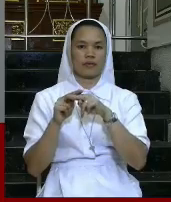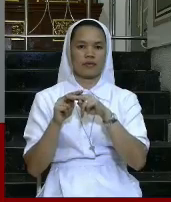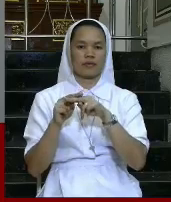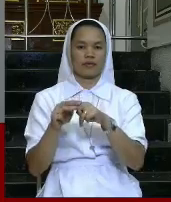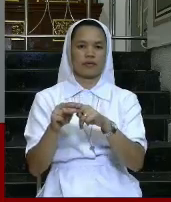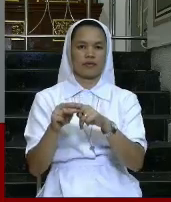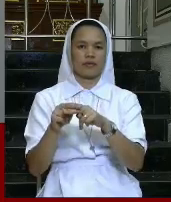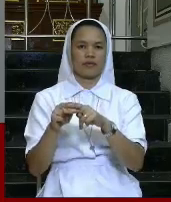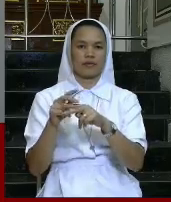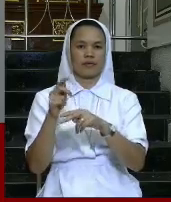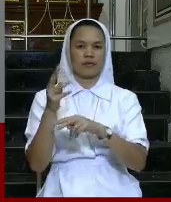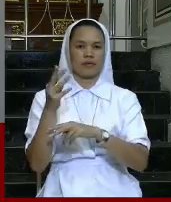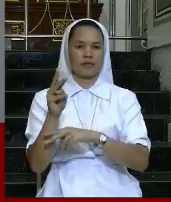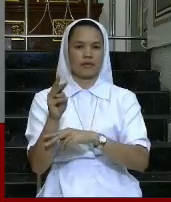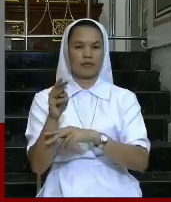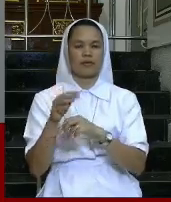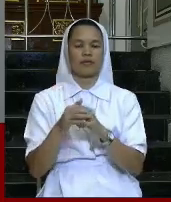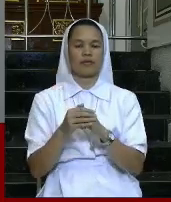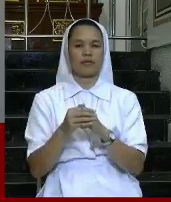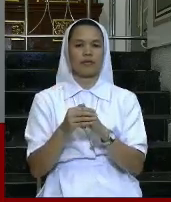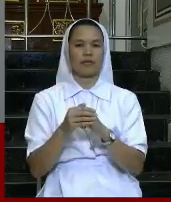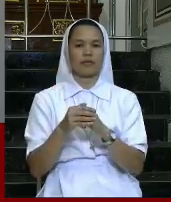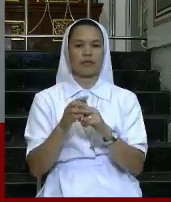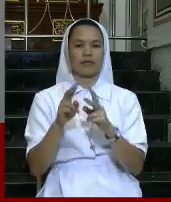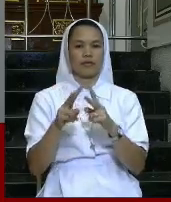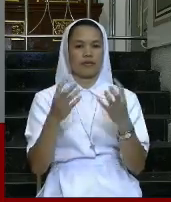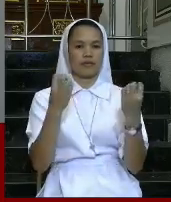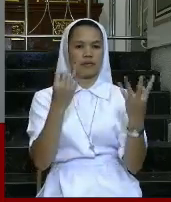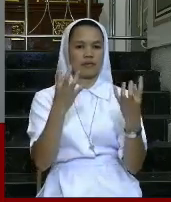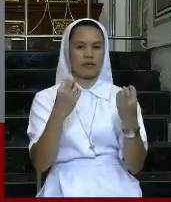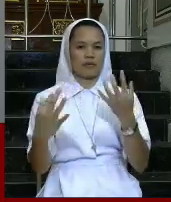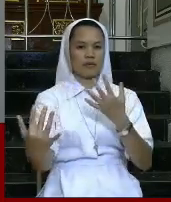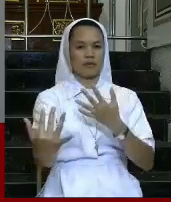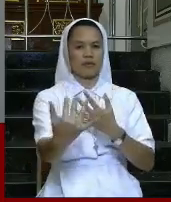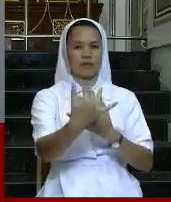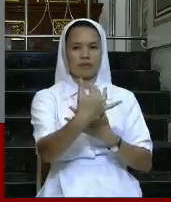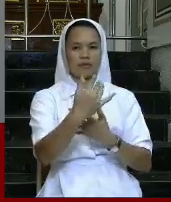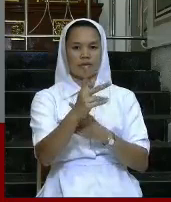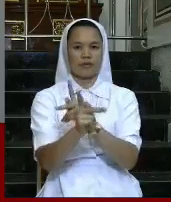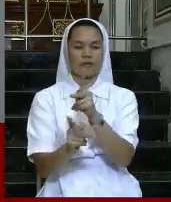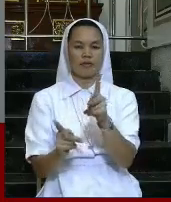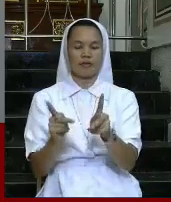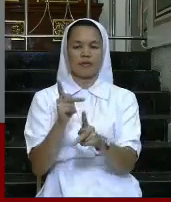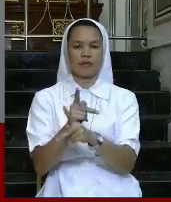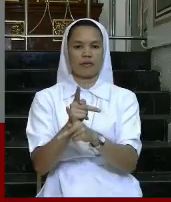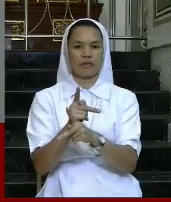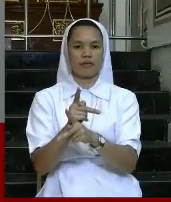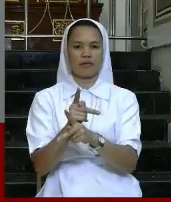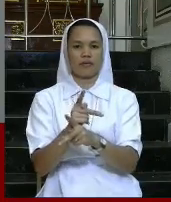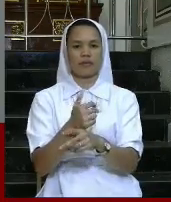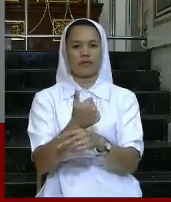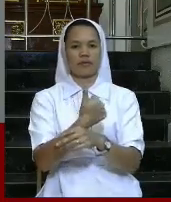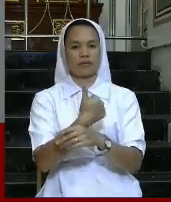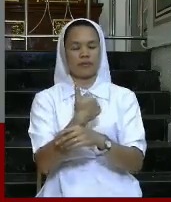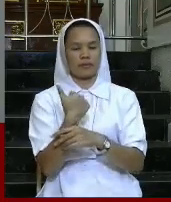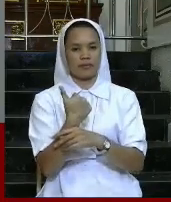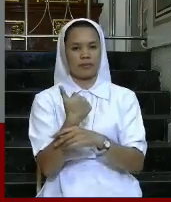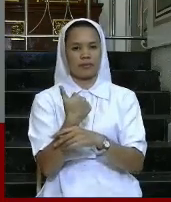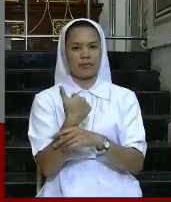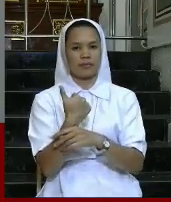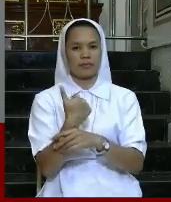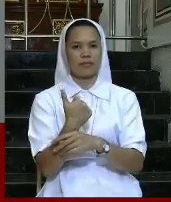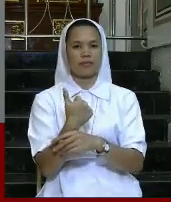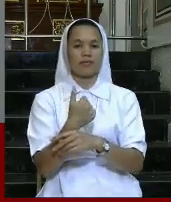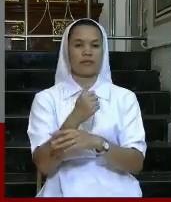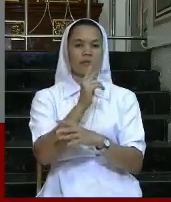them. The very large crowd spread their cloaks on the road, while others cut